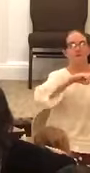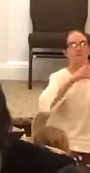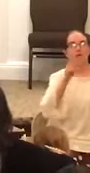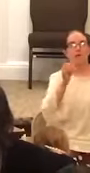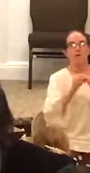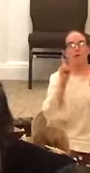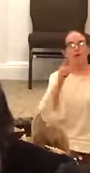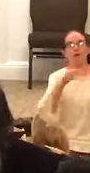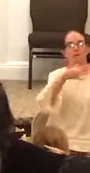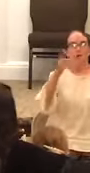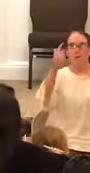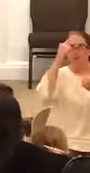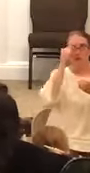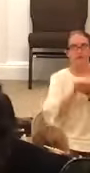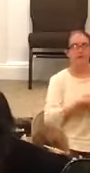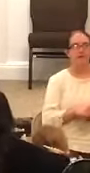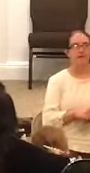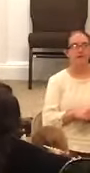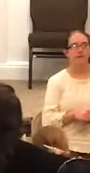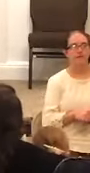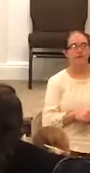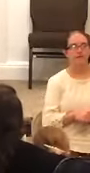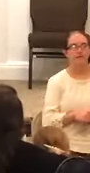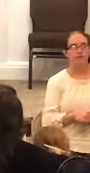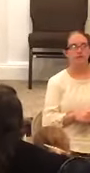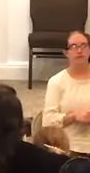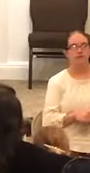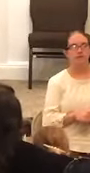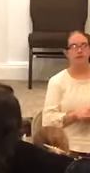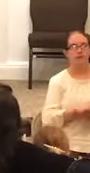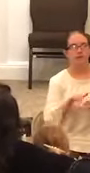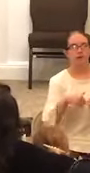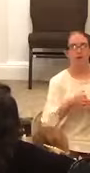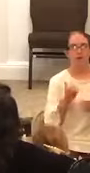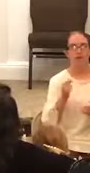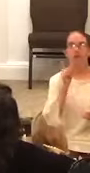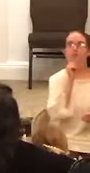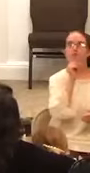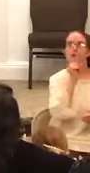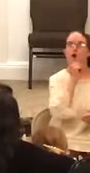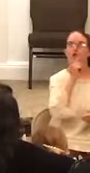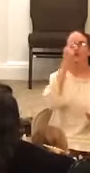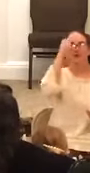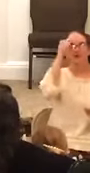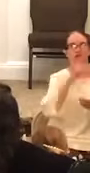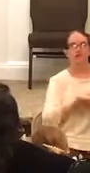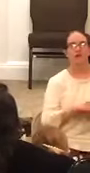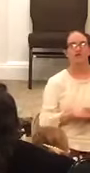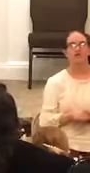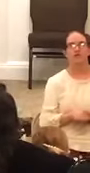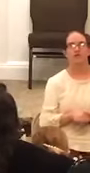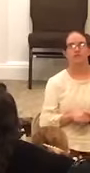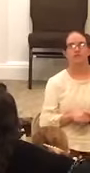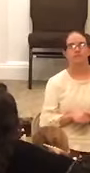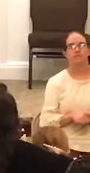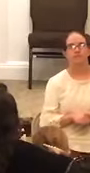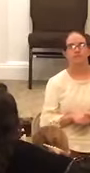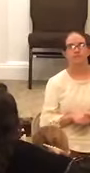than one wind of doctrine, yeah. But the rest of them are called false doctrines. Word of